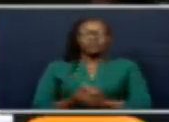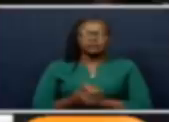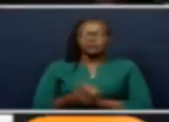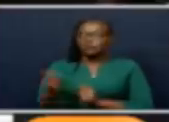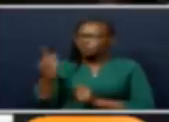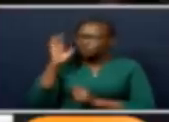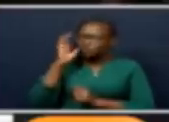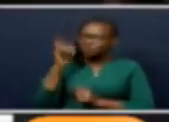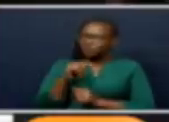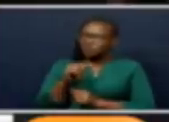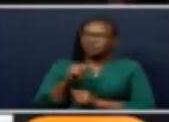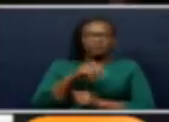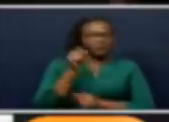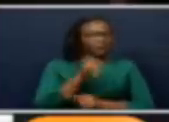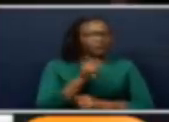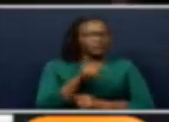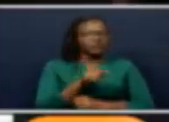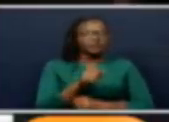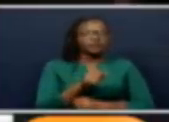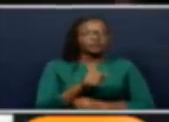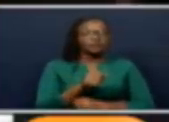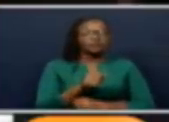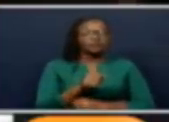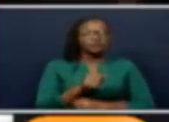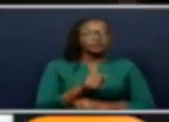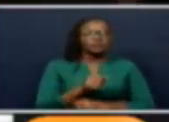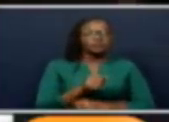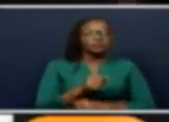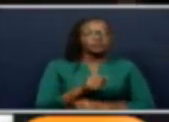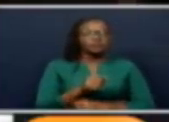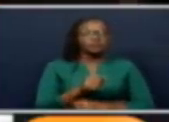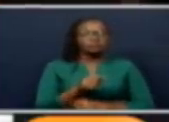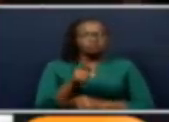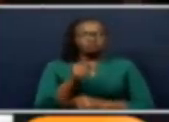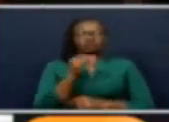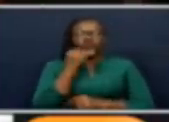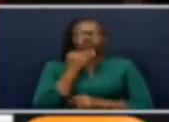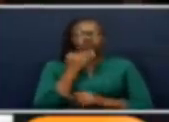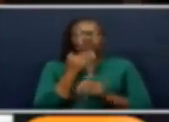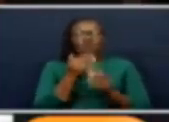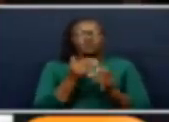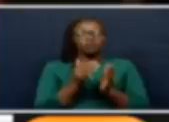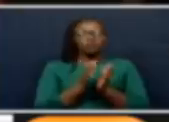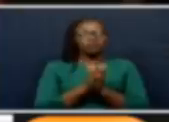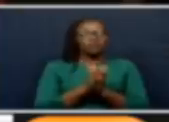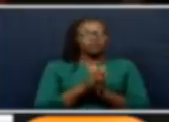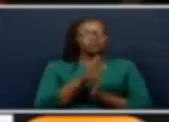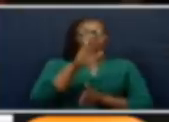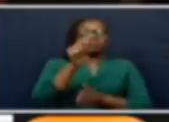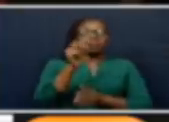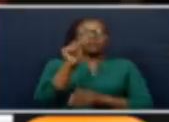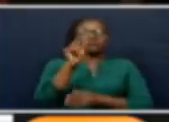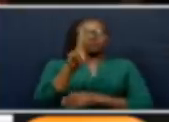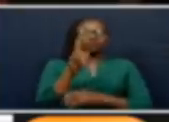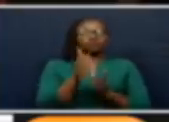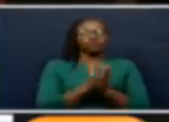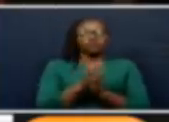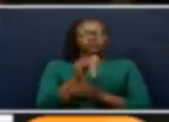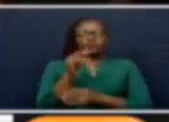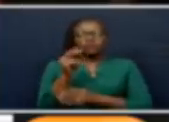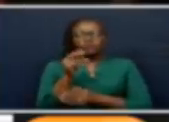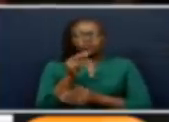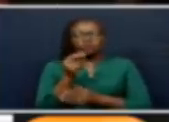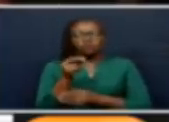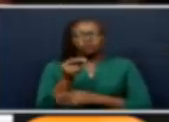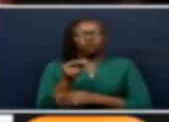song? Bindu Bicha Njanga. Yes. Is that Luya Sarbantu, Kikuyu Sarbantu? You don't need an interpreter to tell you Bindu Bicha